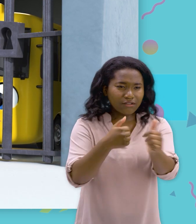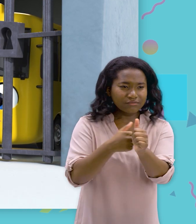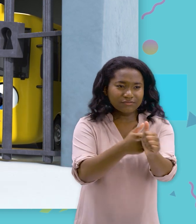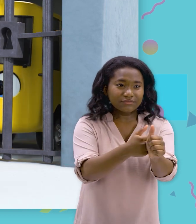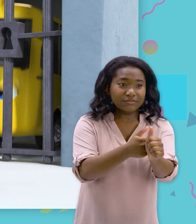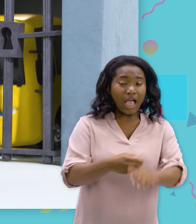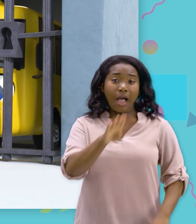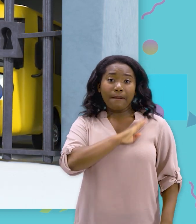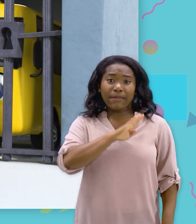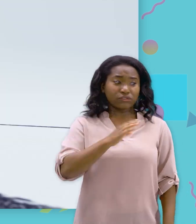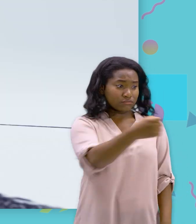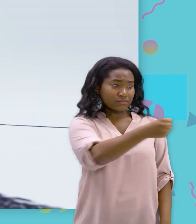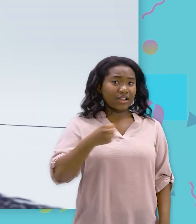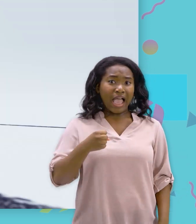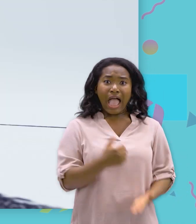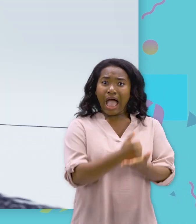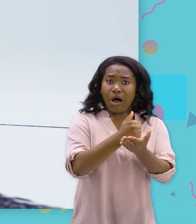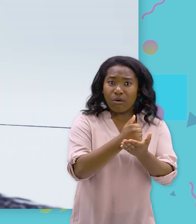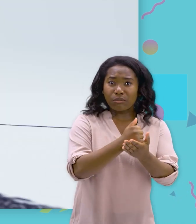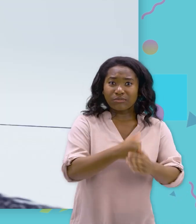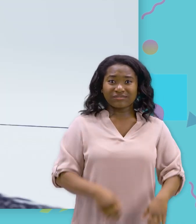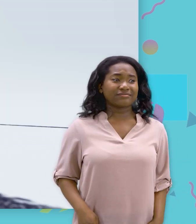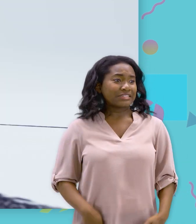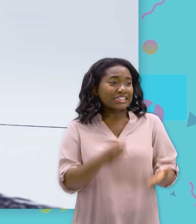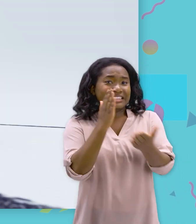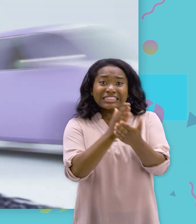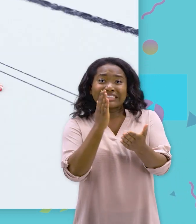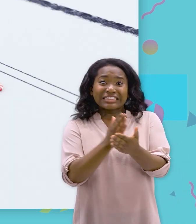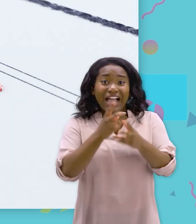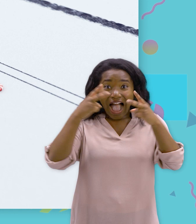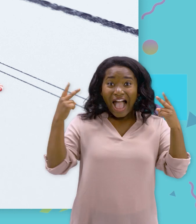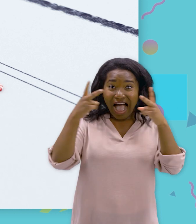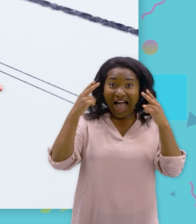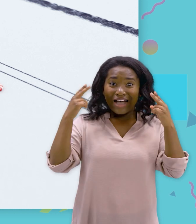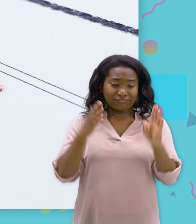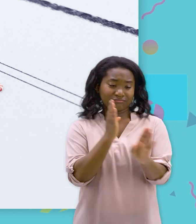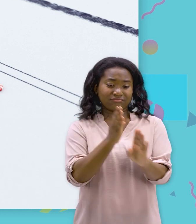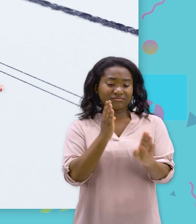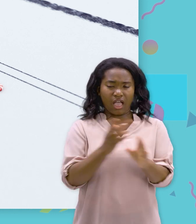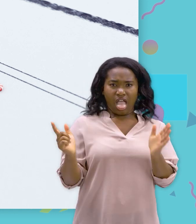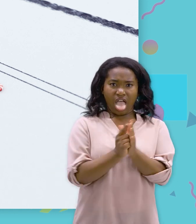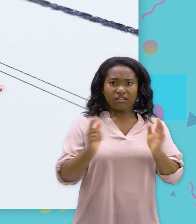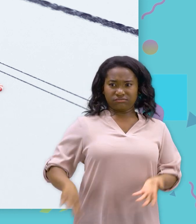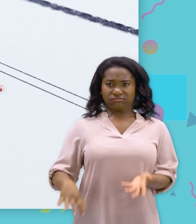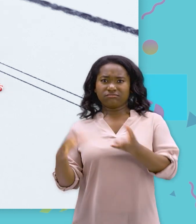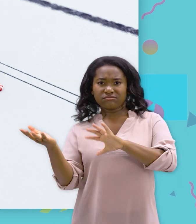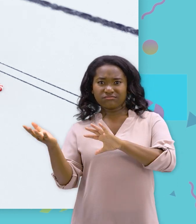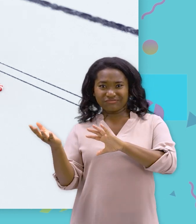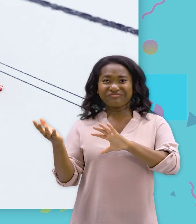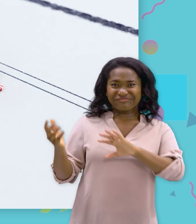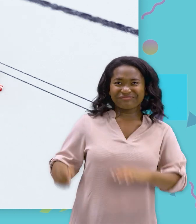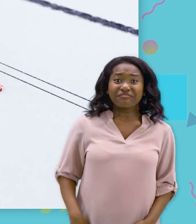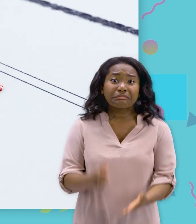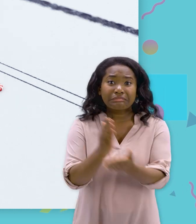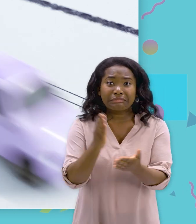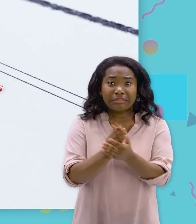trail. Get Buster out of jail. Stop that bandit, Bandit the Bus. He's breaking the law and he's